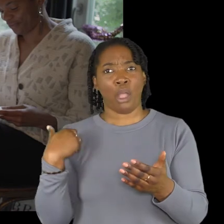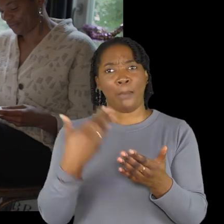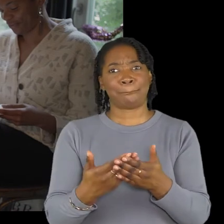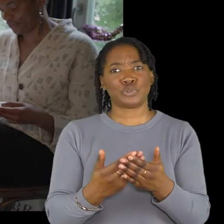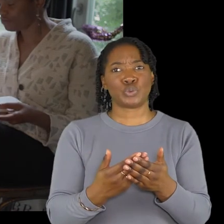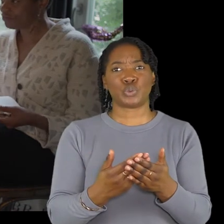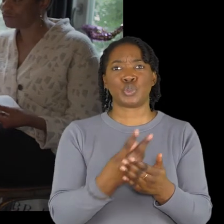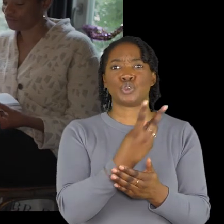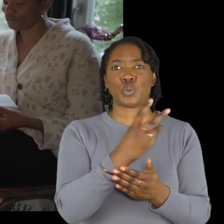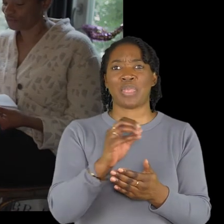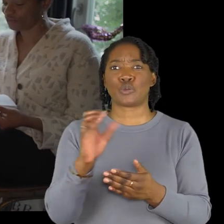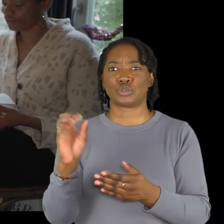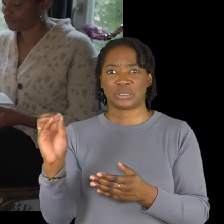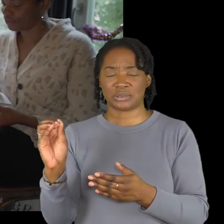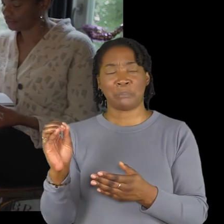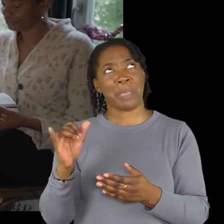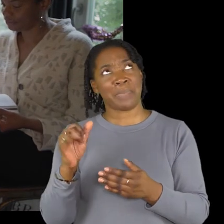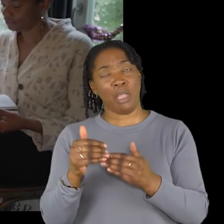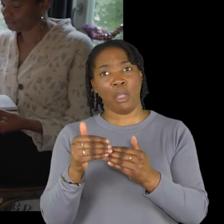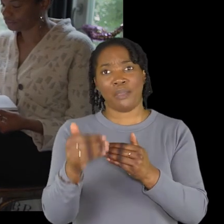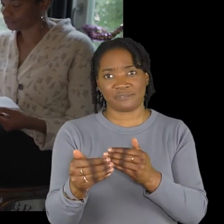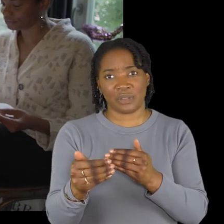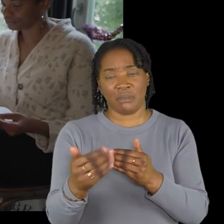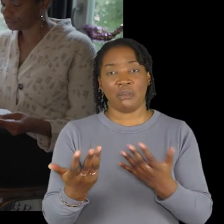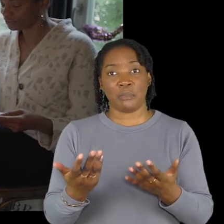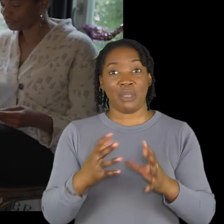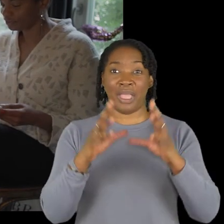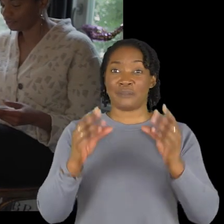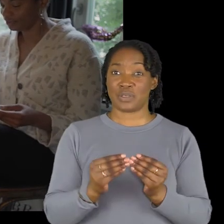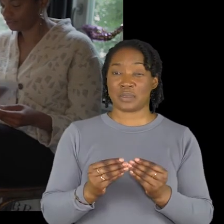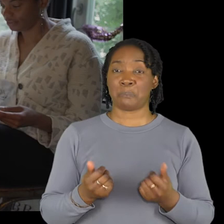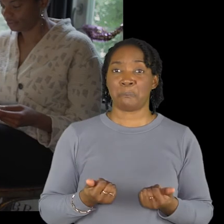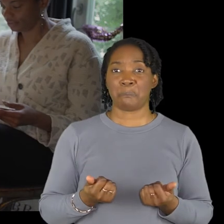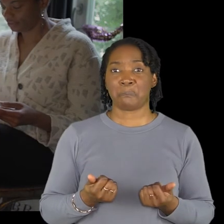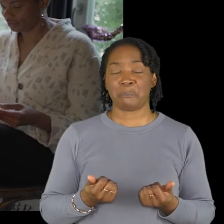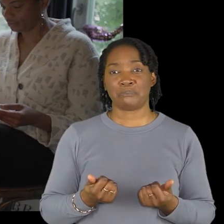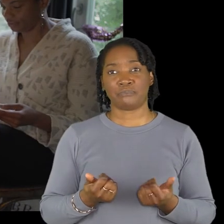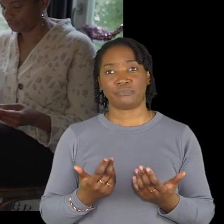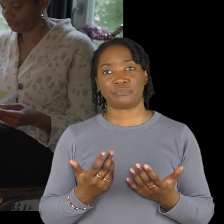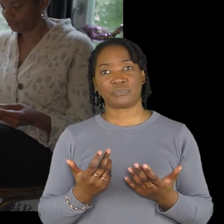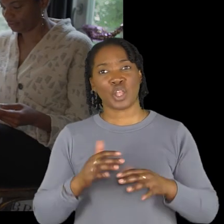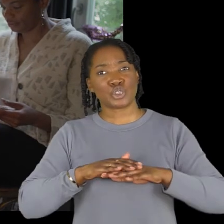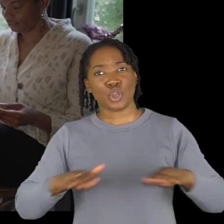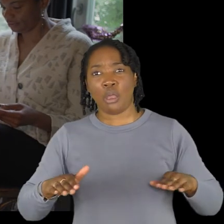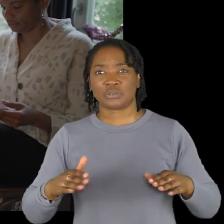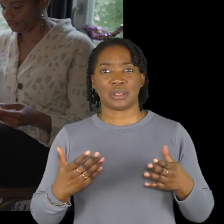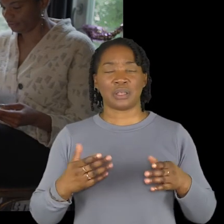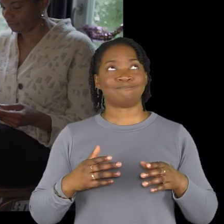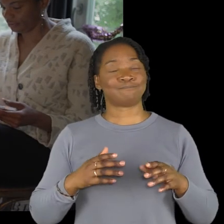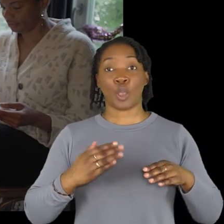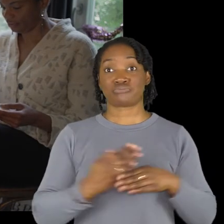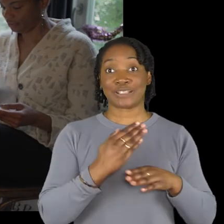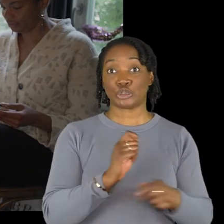to 2000 and a little, maybe a little bit past, but the whole thing is that it's not that